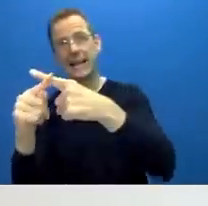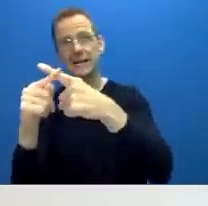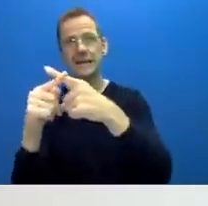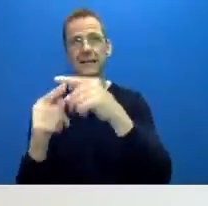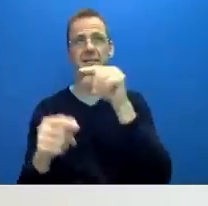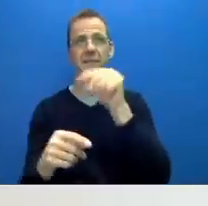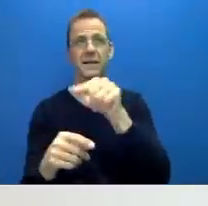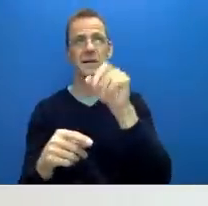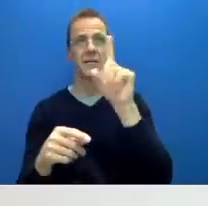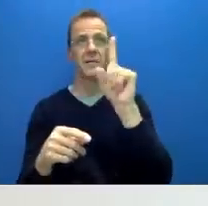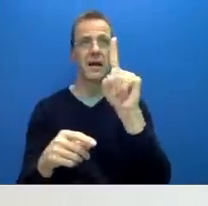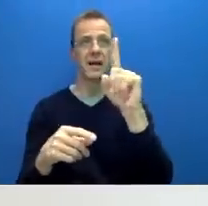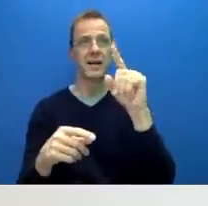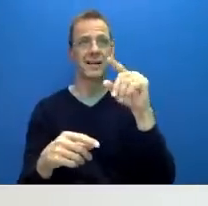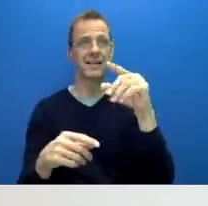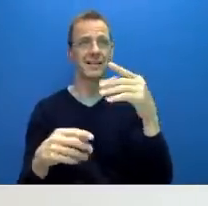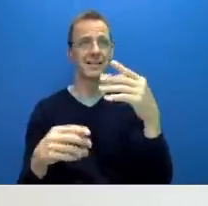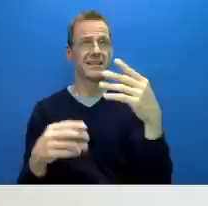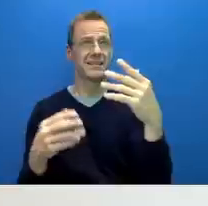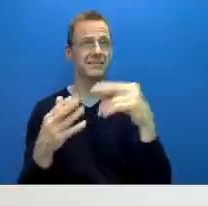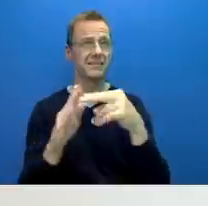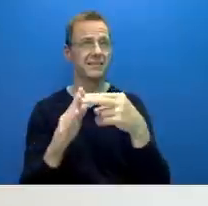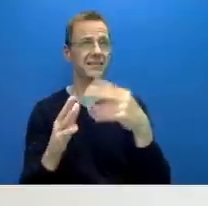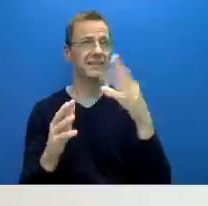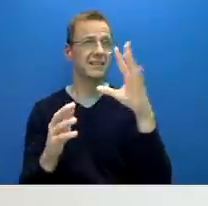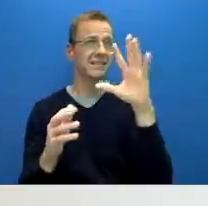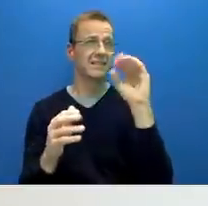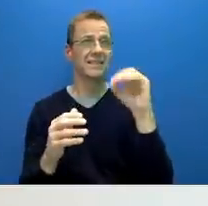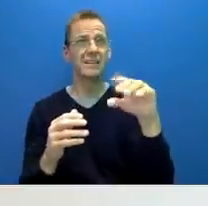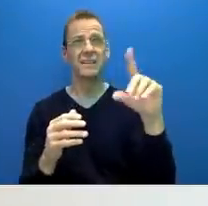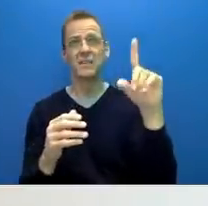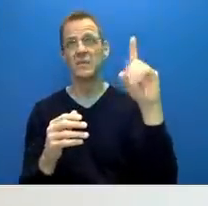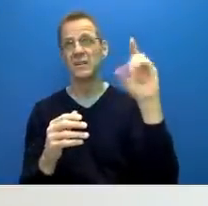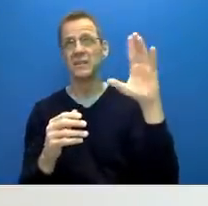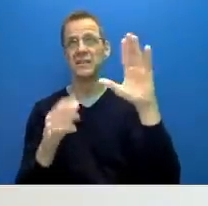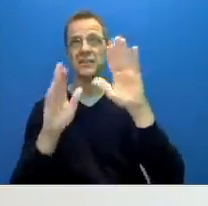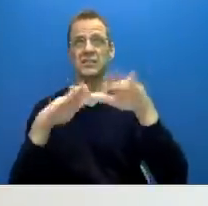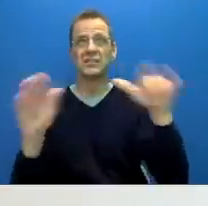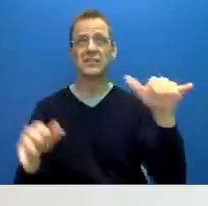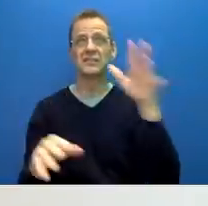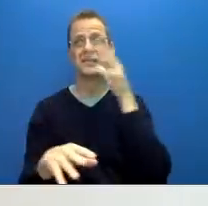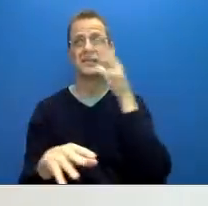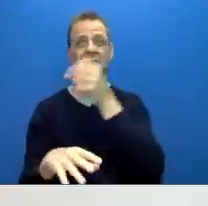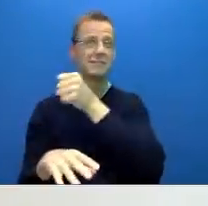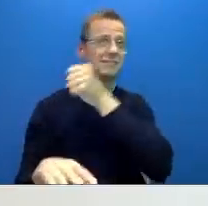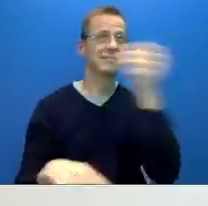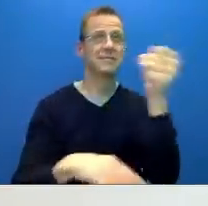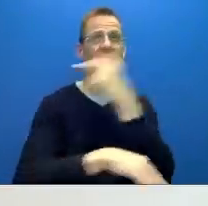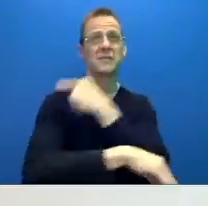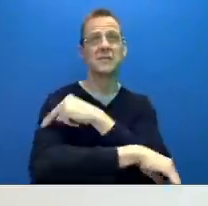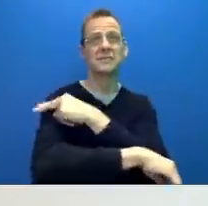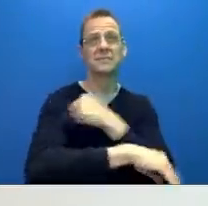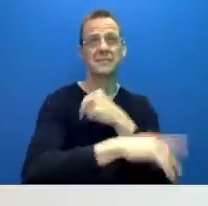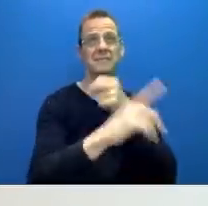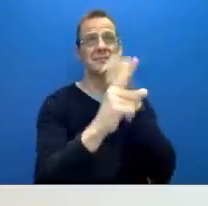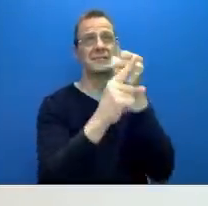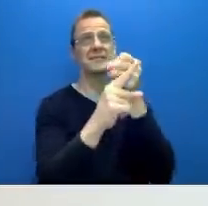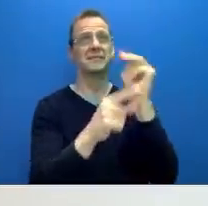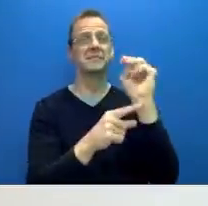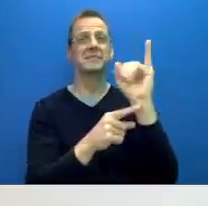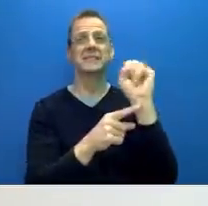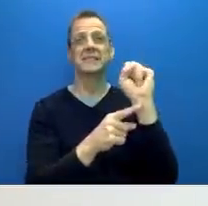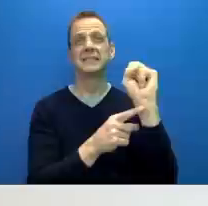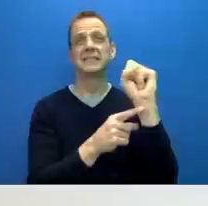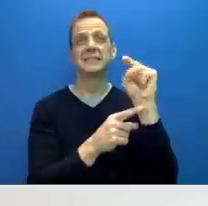looking at 50, 100 or more children that will end up being hospitalized with an illness for COVID-19, which